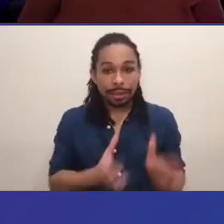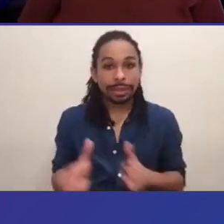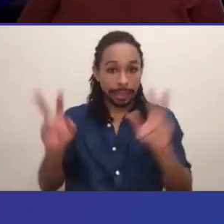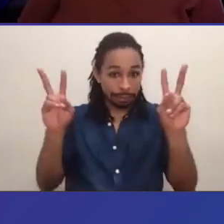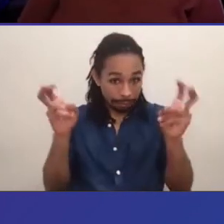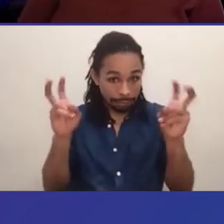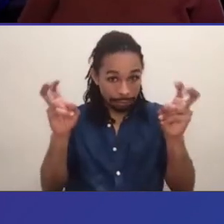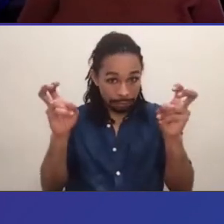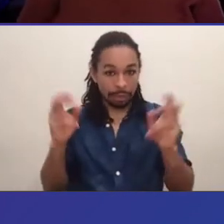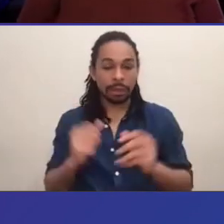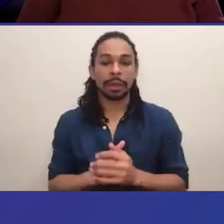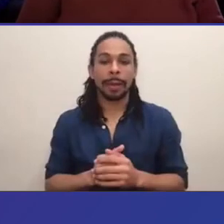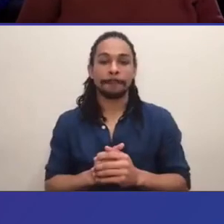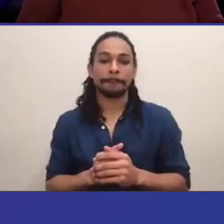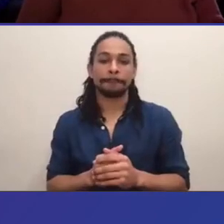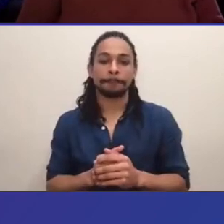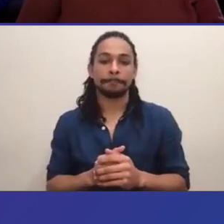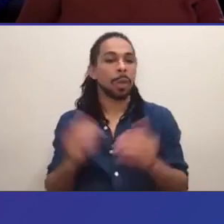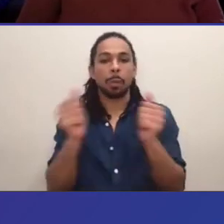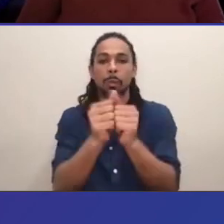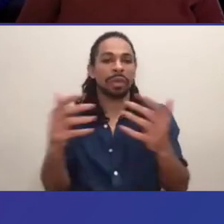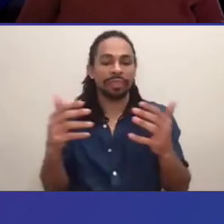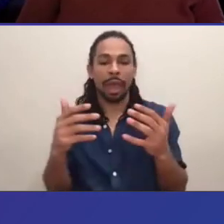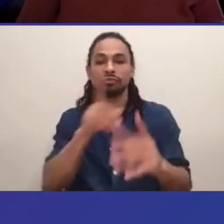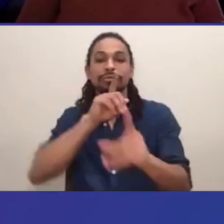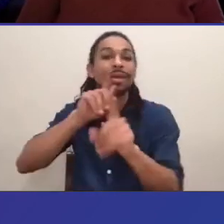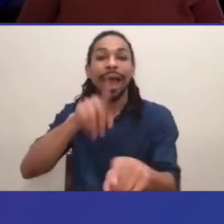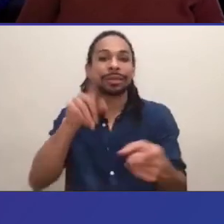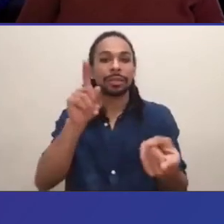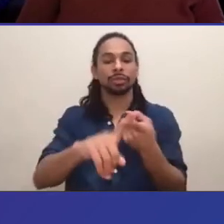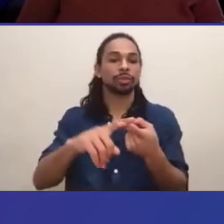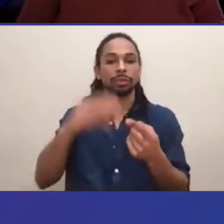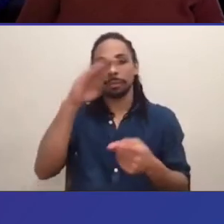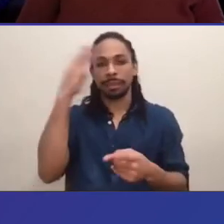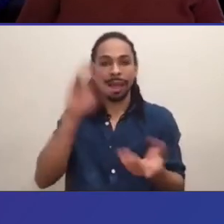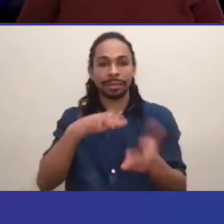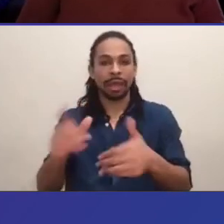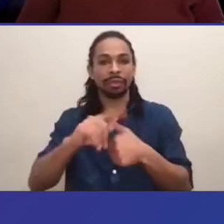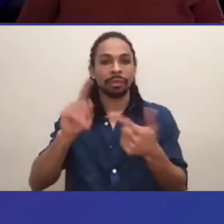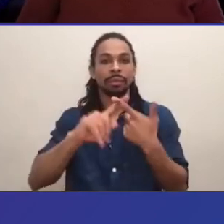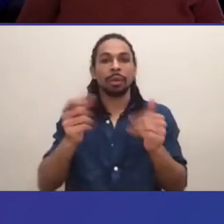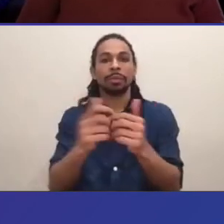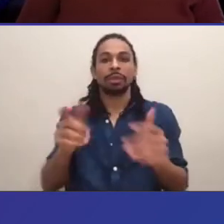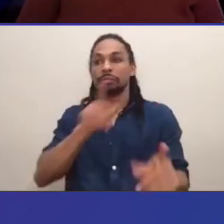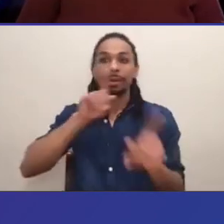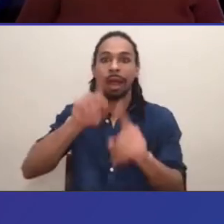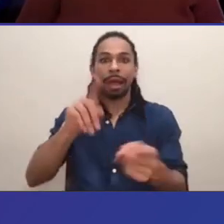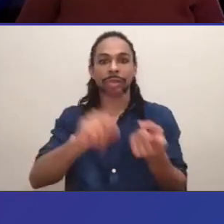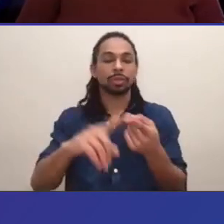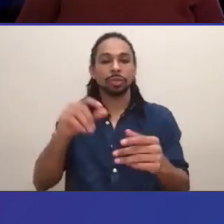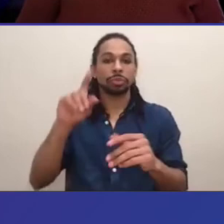quotations, without reacting to Black death, without reacting to state violence, right?